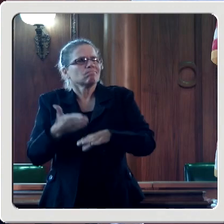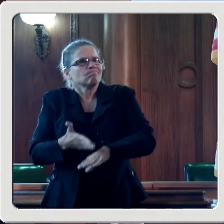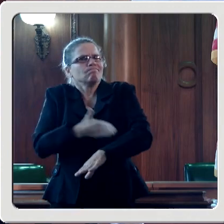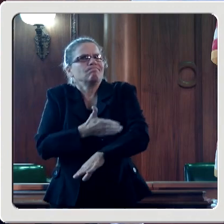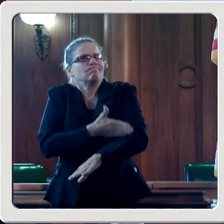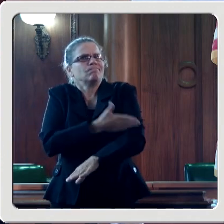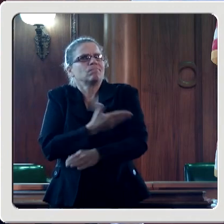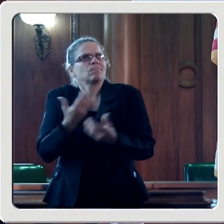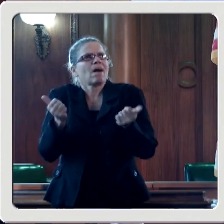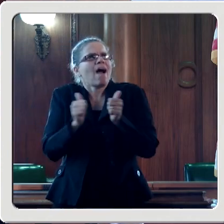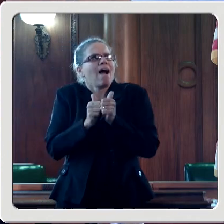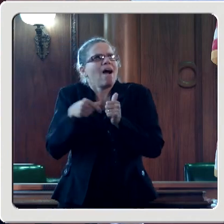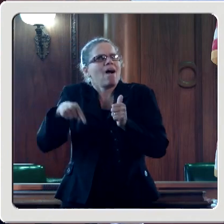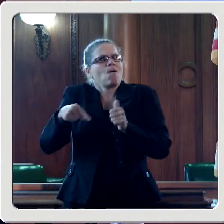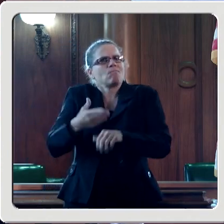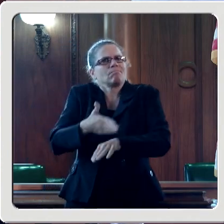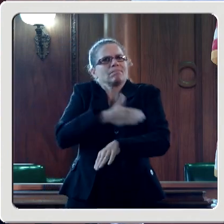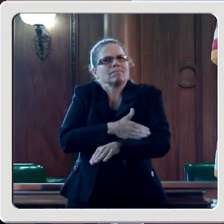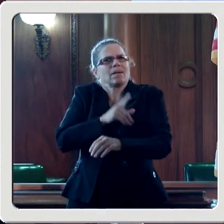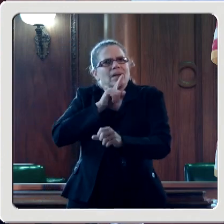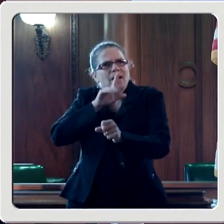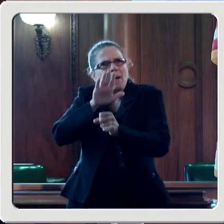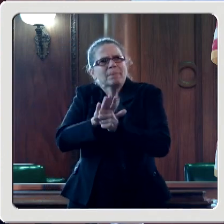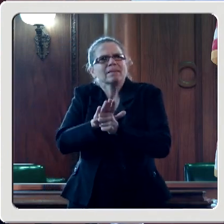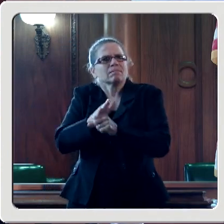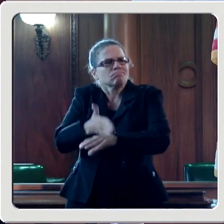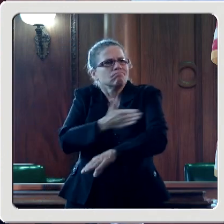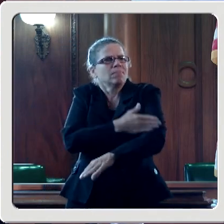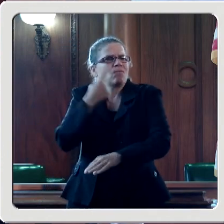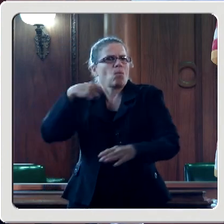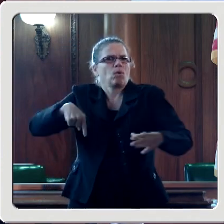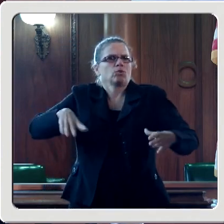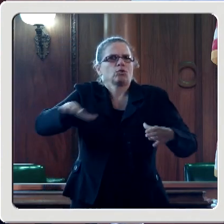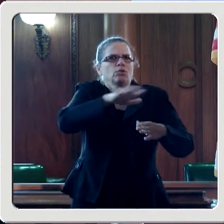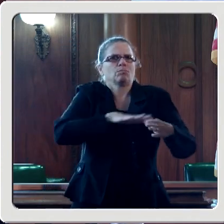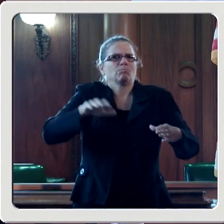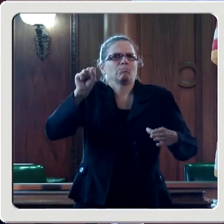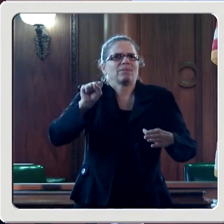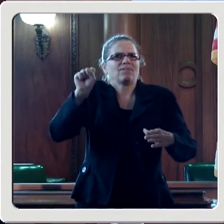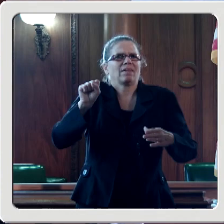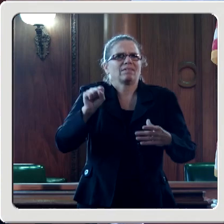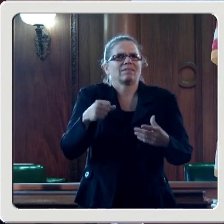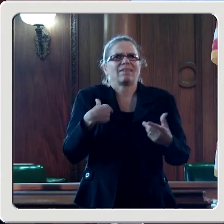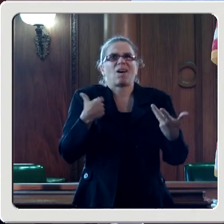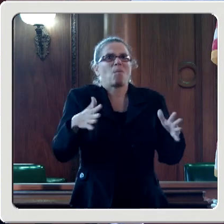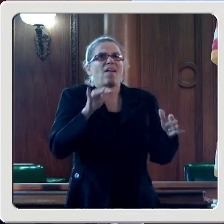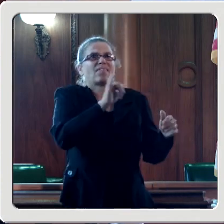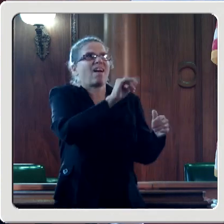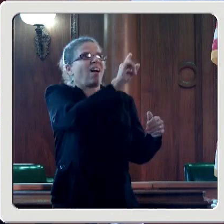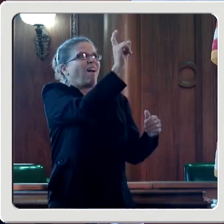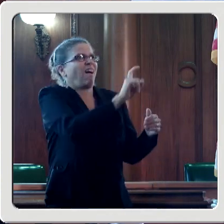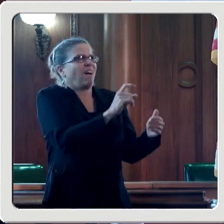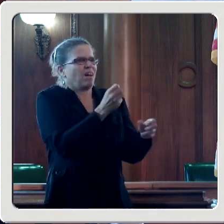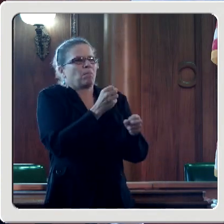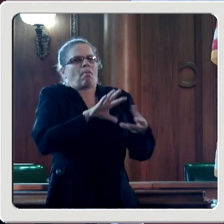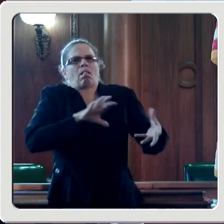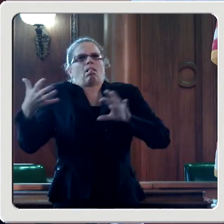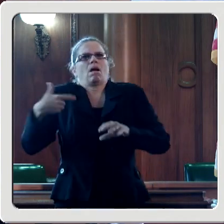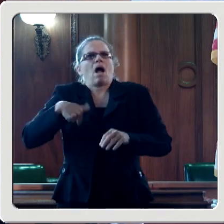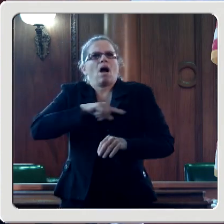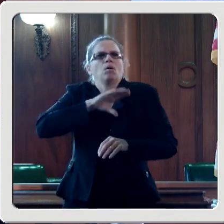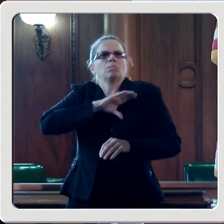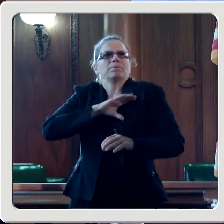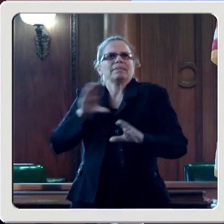These types of events don't divide us, don't anger any type of fringe groups on either side. But it's just